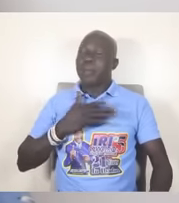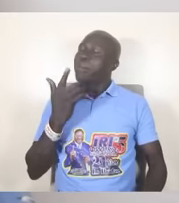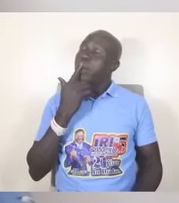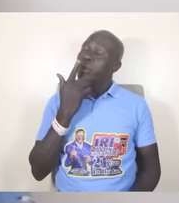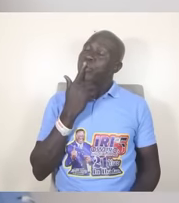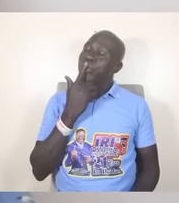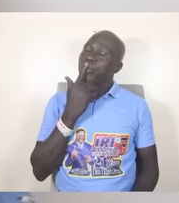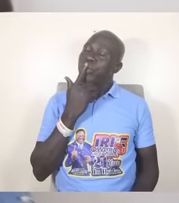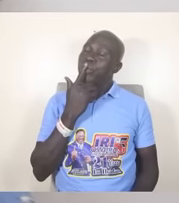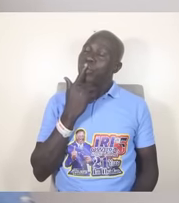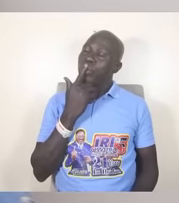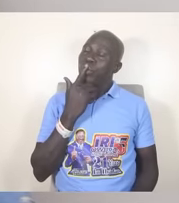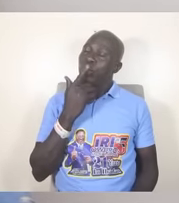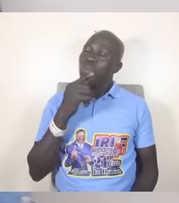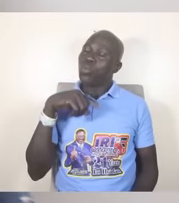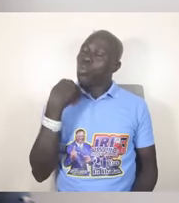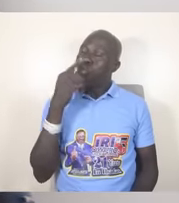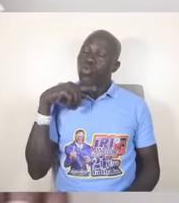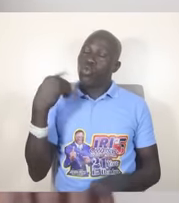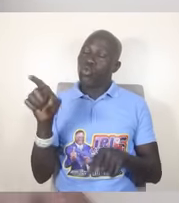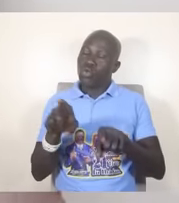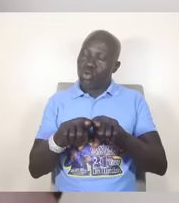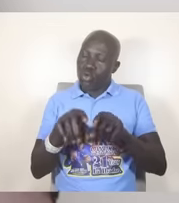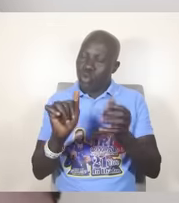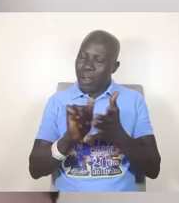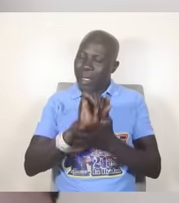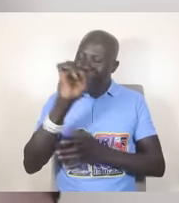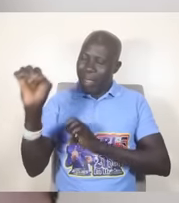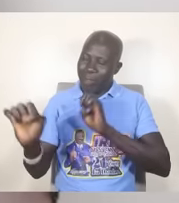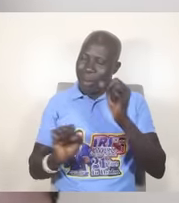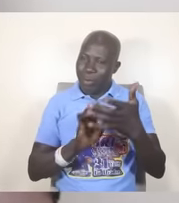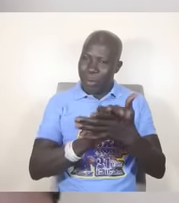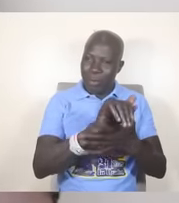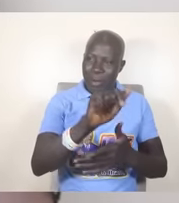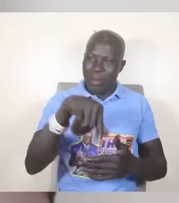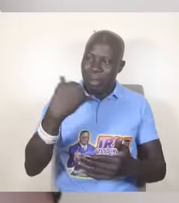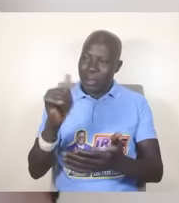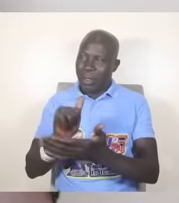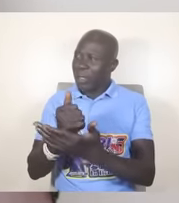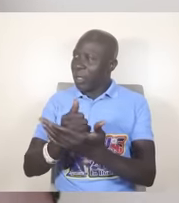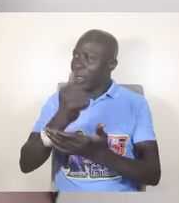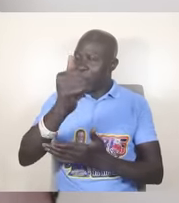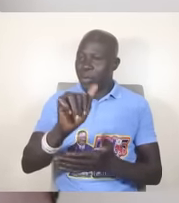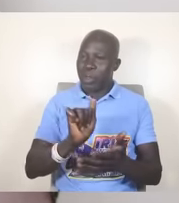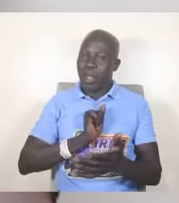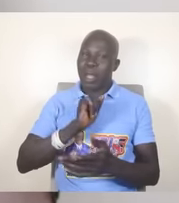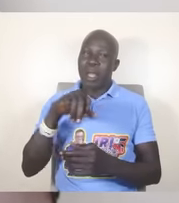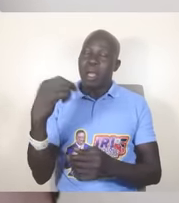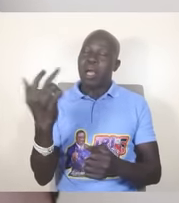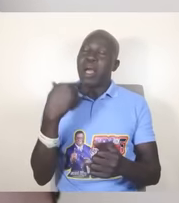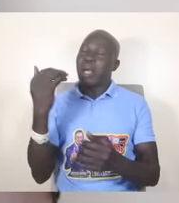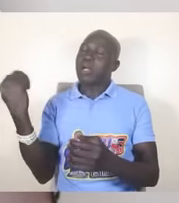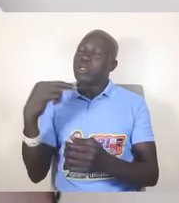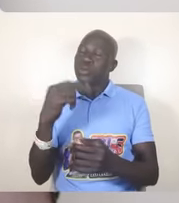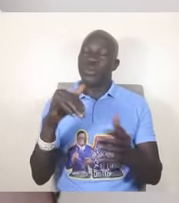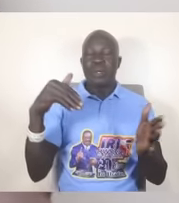out from my mouth. But when it back, bonnet for some. Ever that believe you say amen. Motako me at ya baratiman